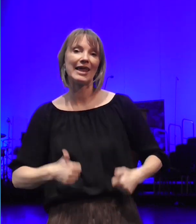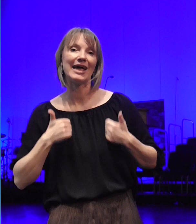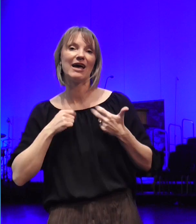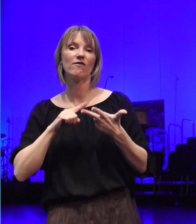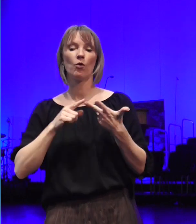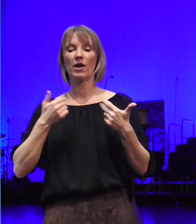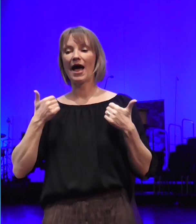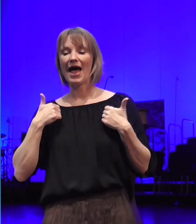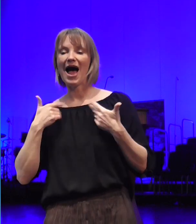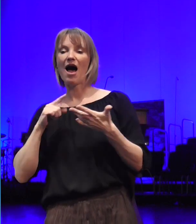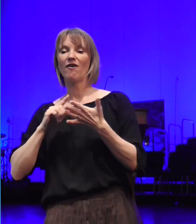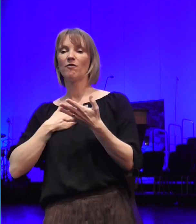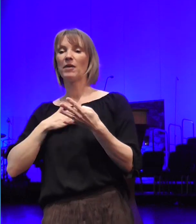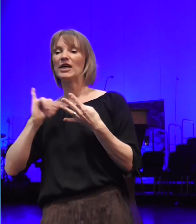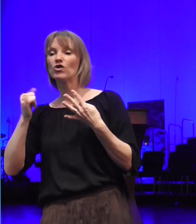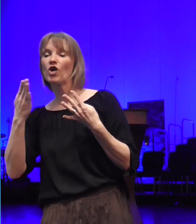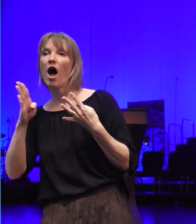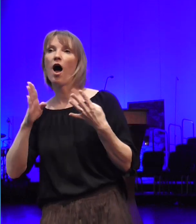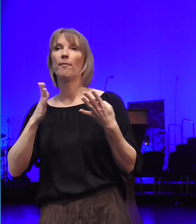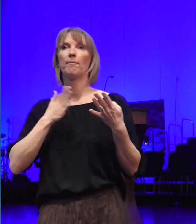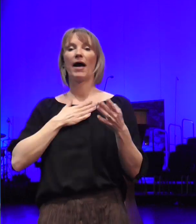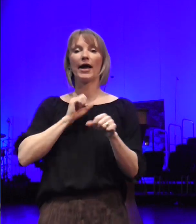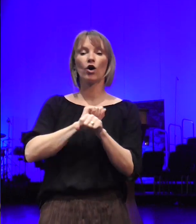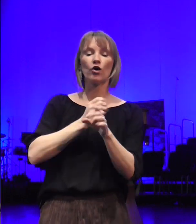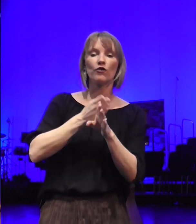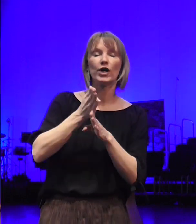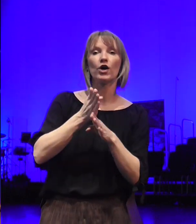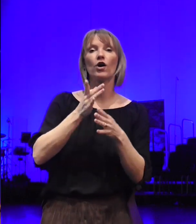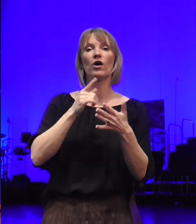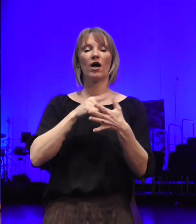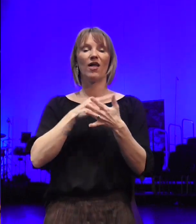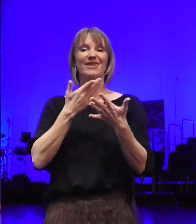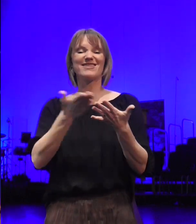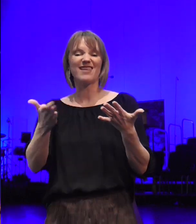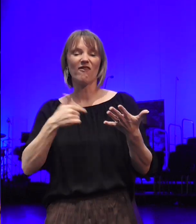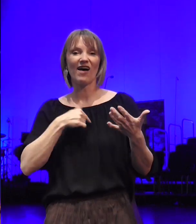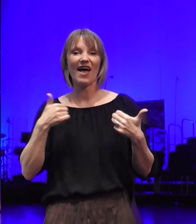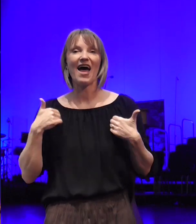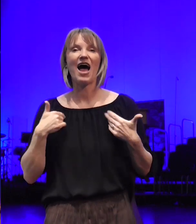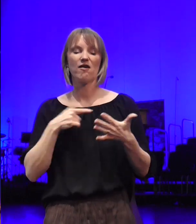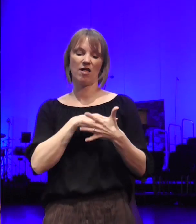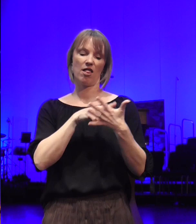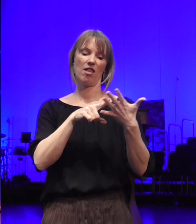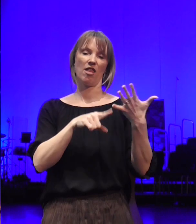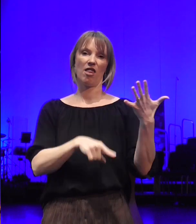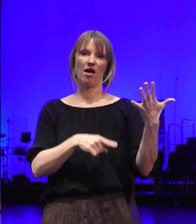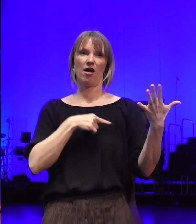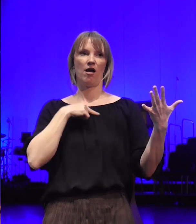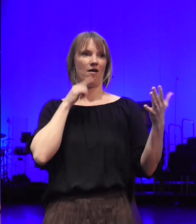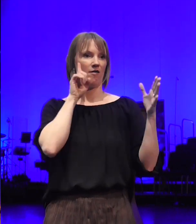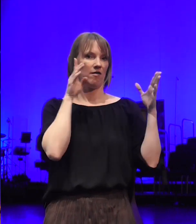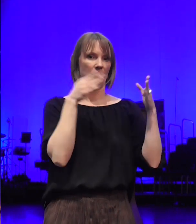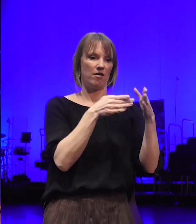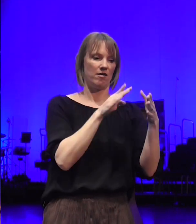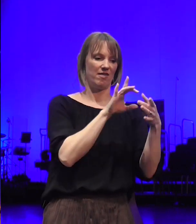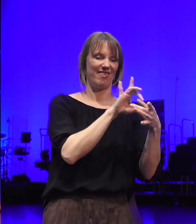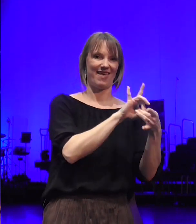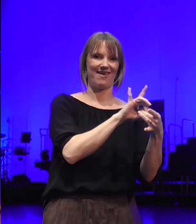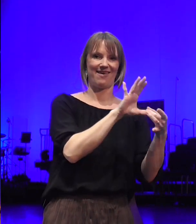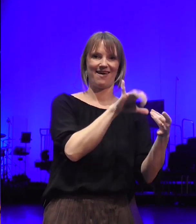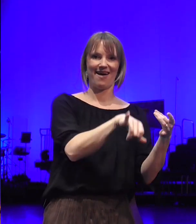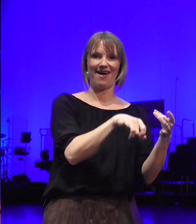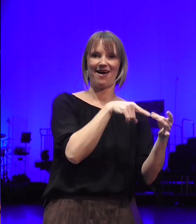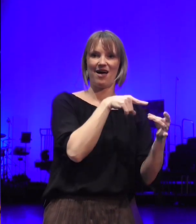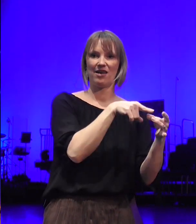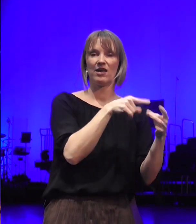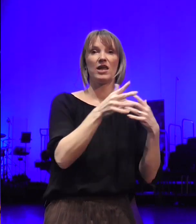got, the job I have, the career I have, even the stuff that I have, and clinging to it. Even though